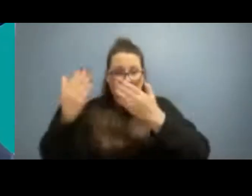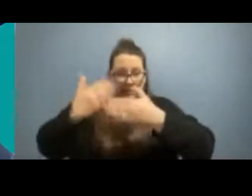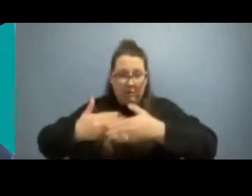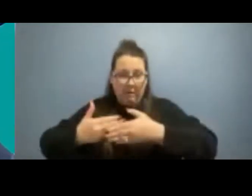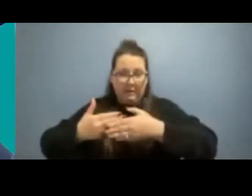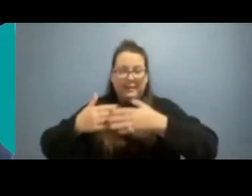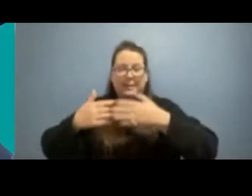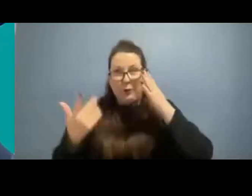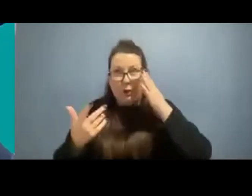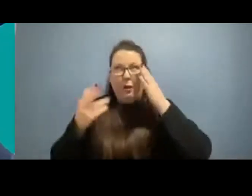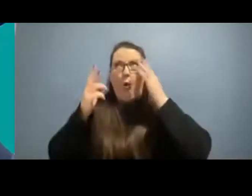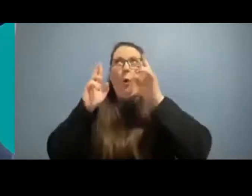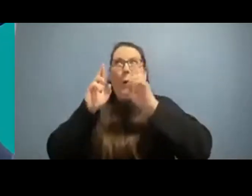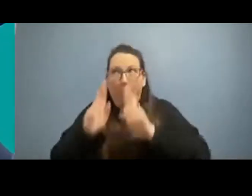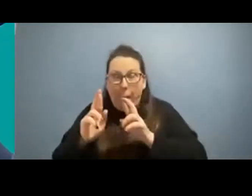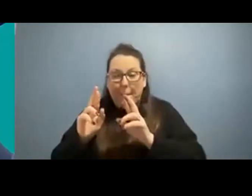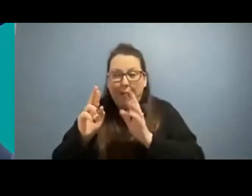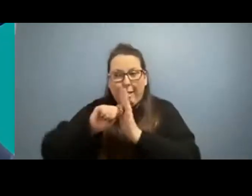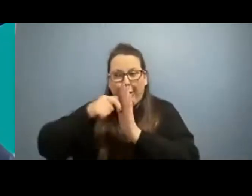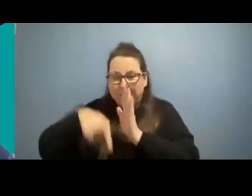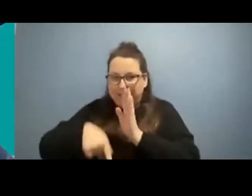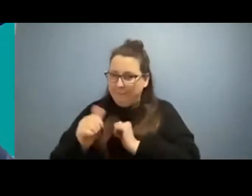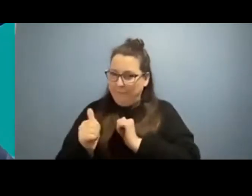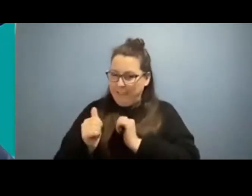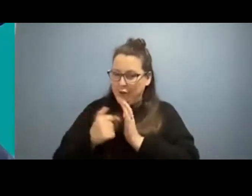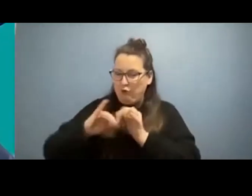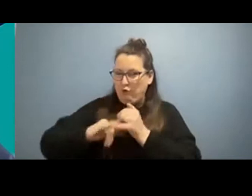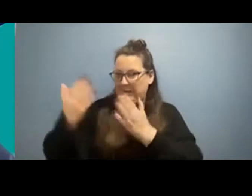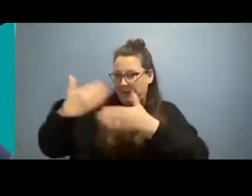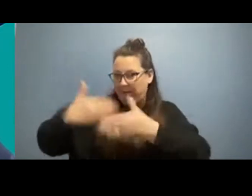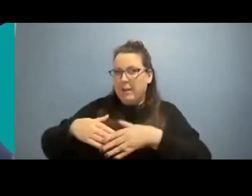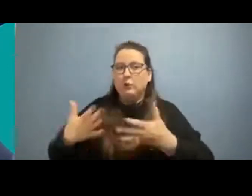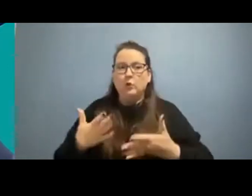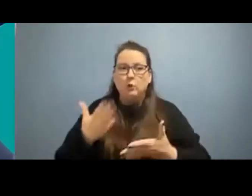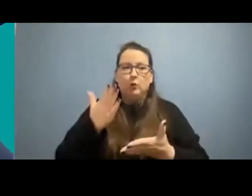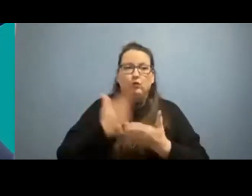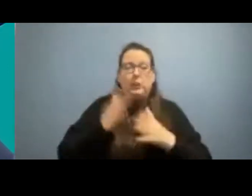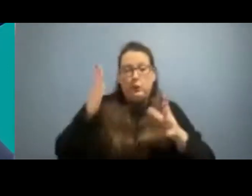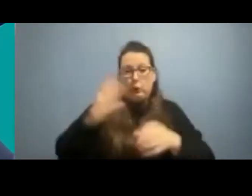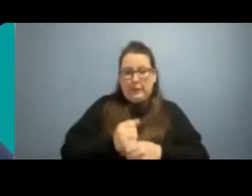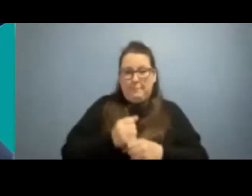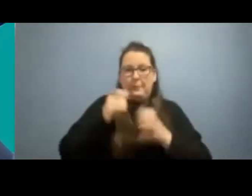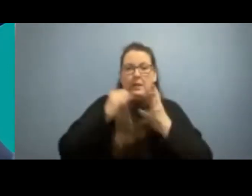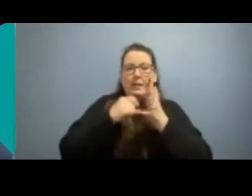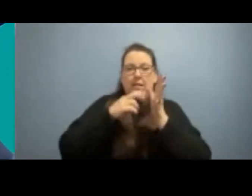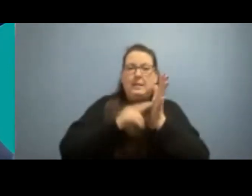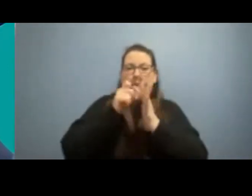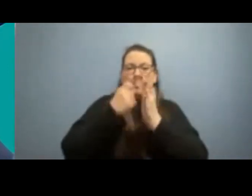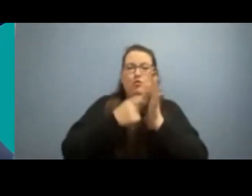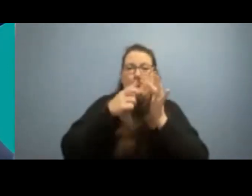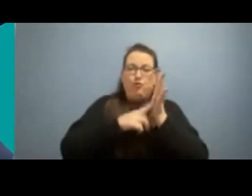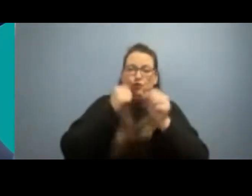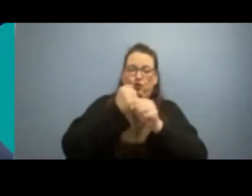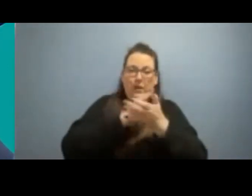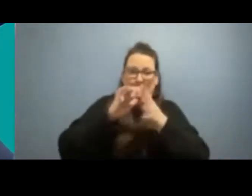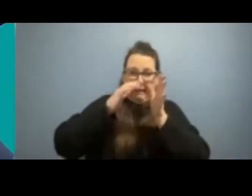hopeful easing of lockdown restrictions. So very quick summary. Sandringham Ambulatory Care Screening Clinic,